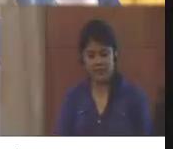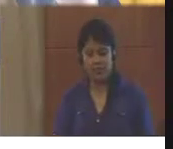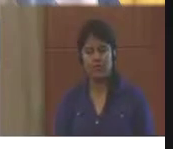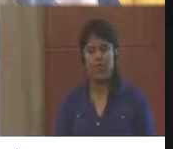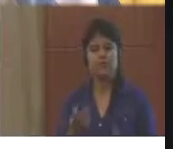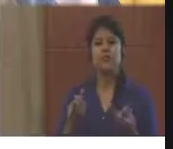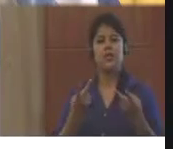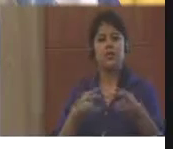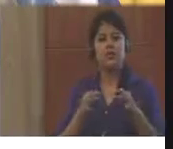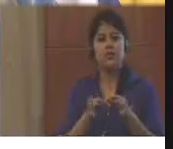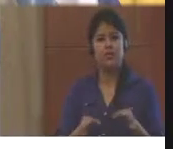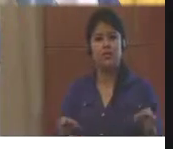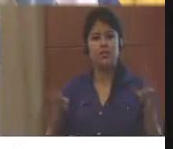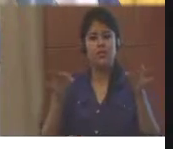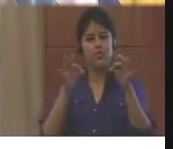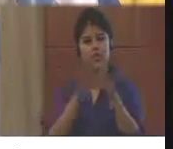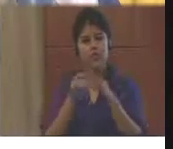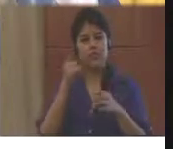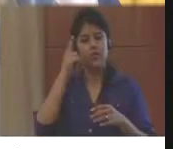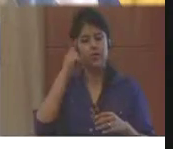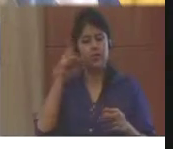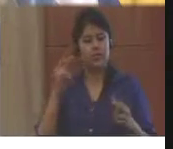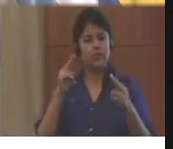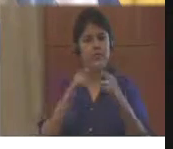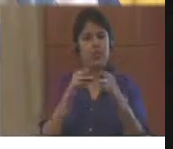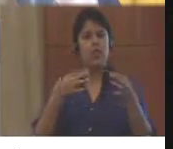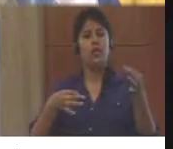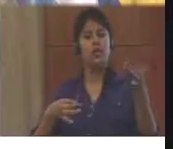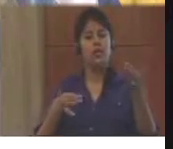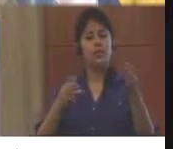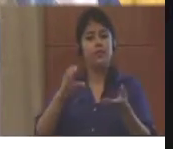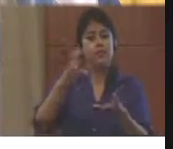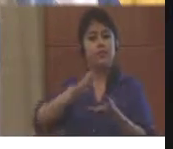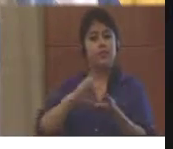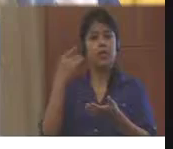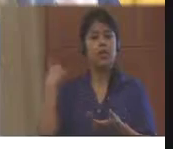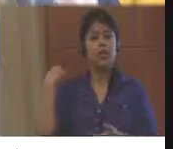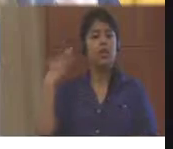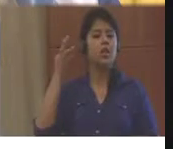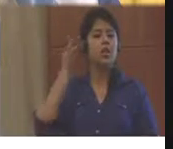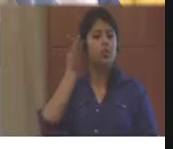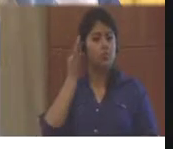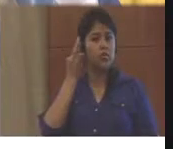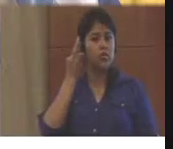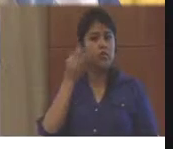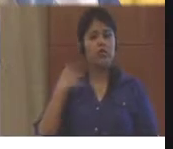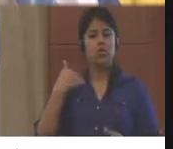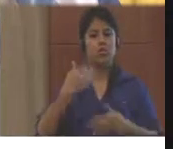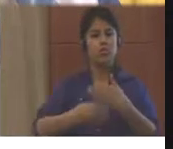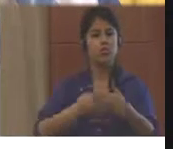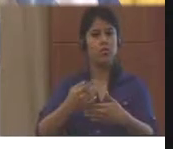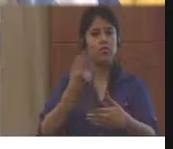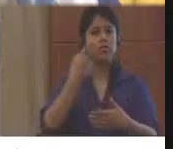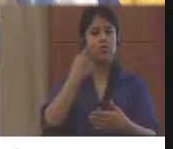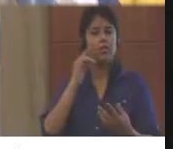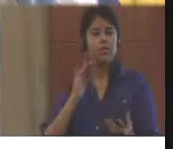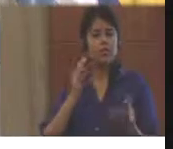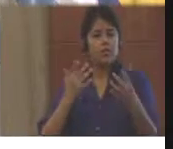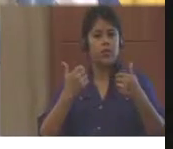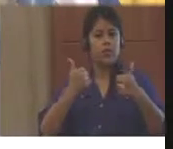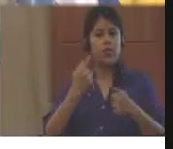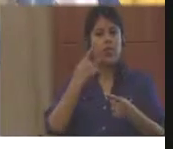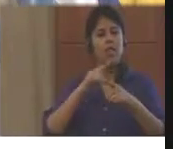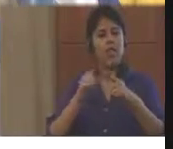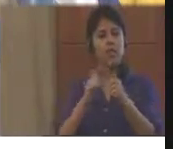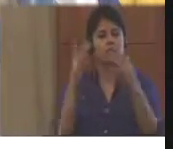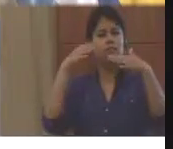explicitly acknowledge a central role for women in disaster recovery processes and the need to craft